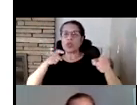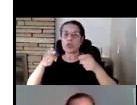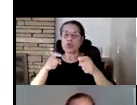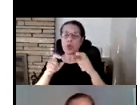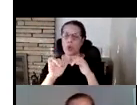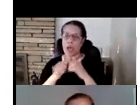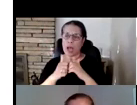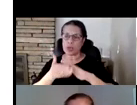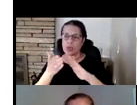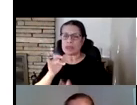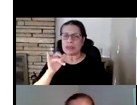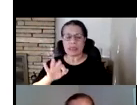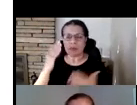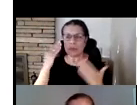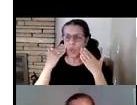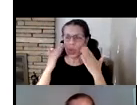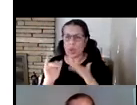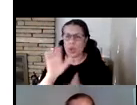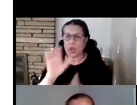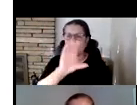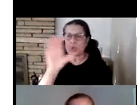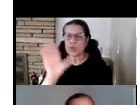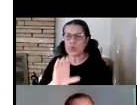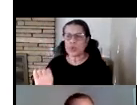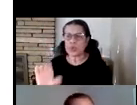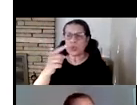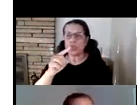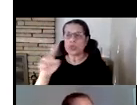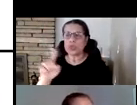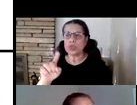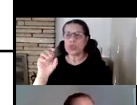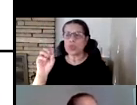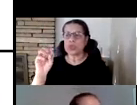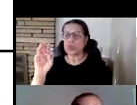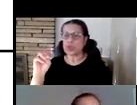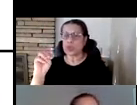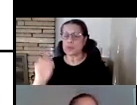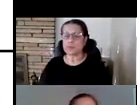maybe aren't familiar with Zoom. If you could go to the next slide, please.